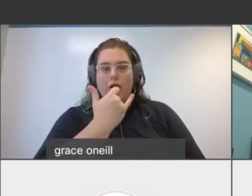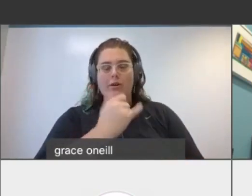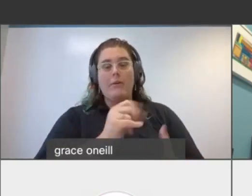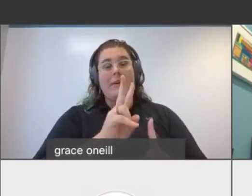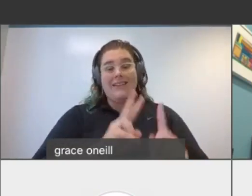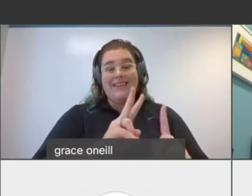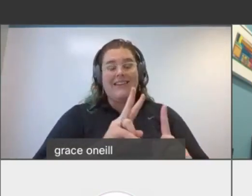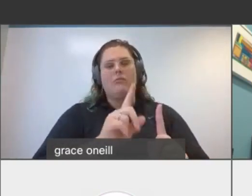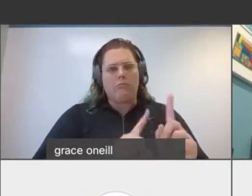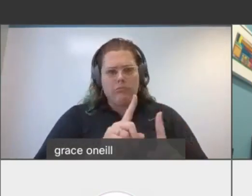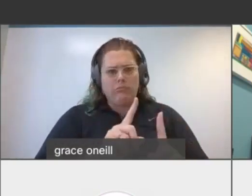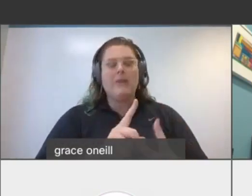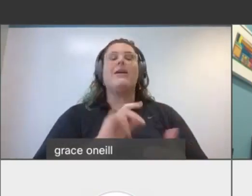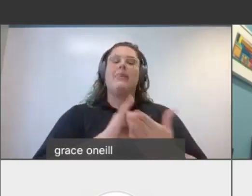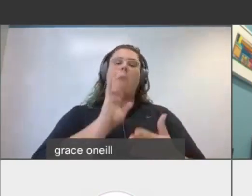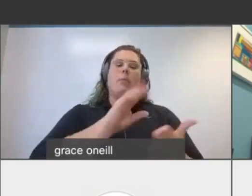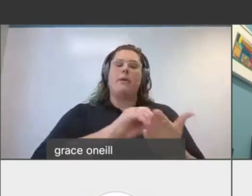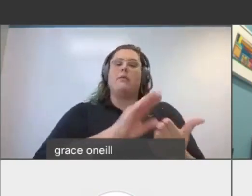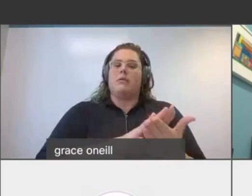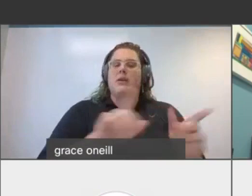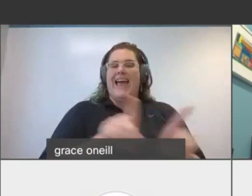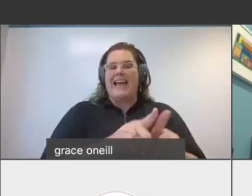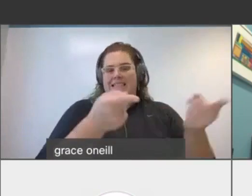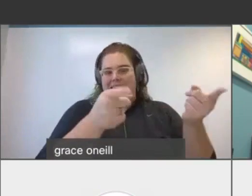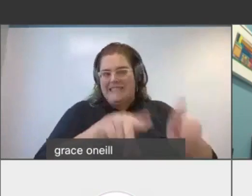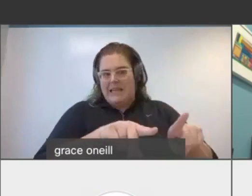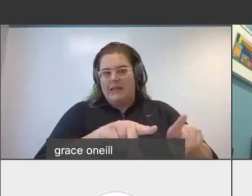be entered as the incident.